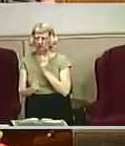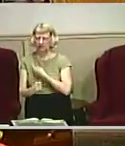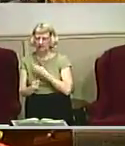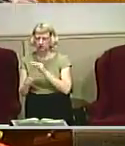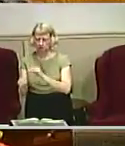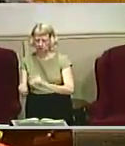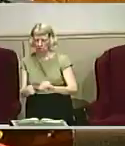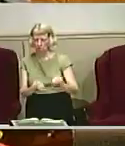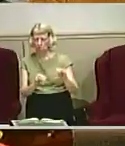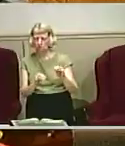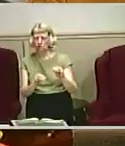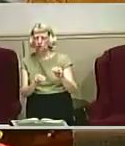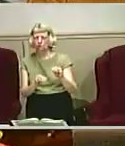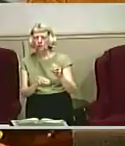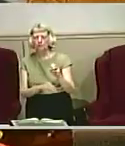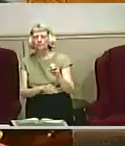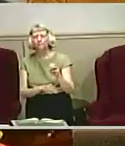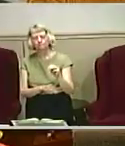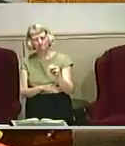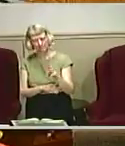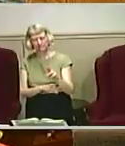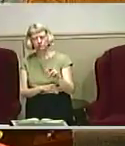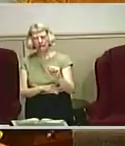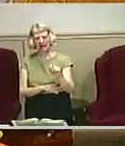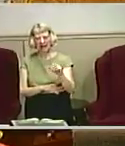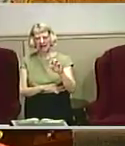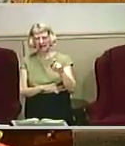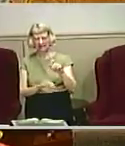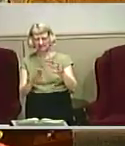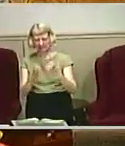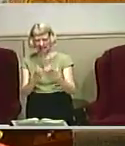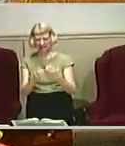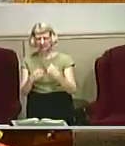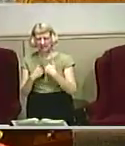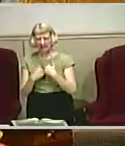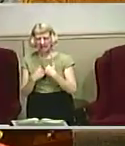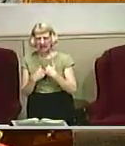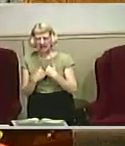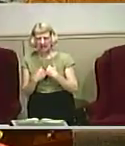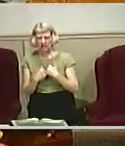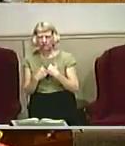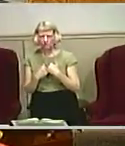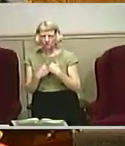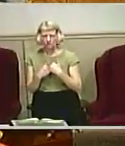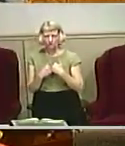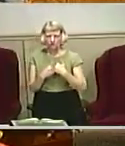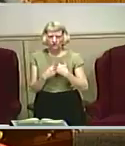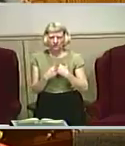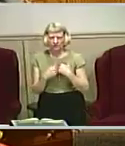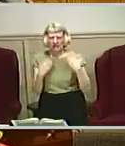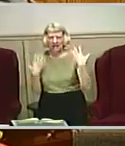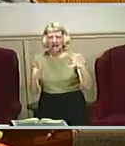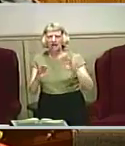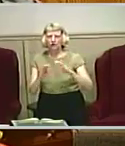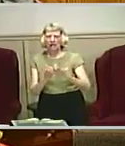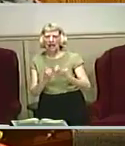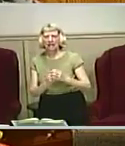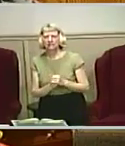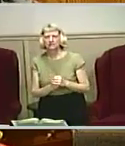to Mr. Alex's class. So Mr. Alex now has the loud class, I guess you could say.